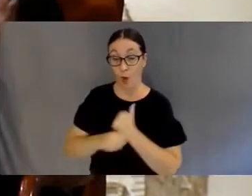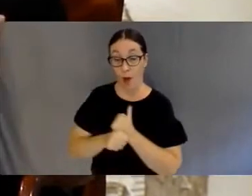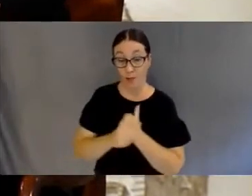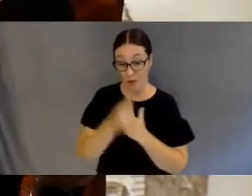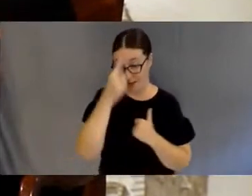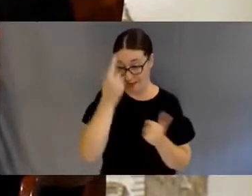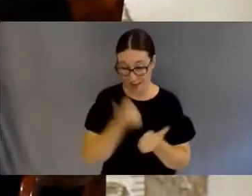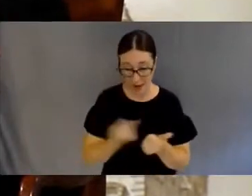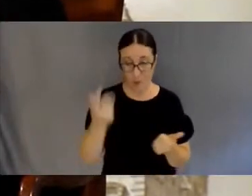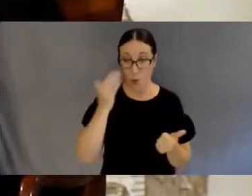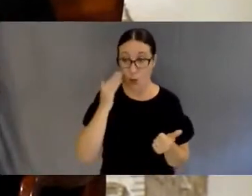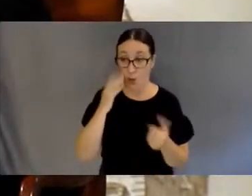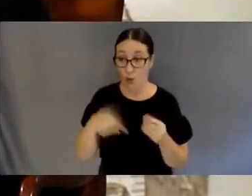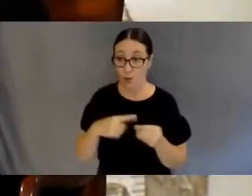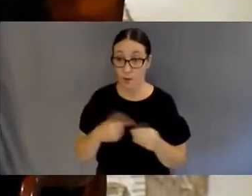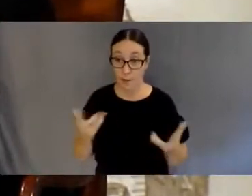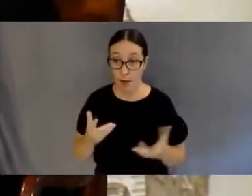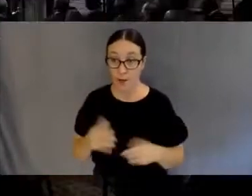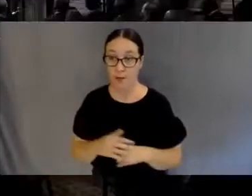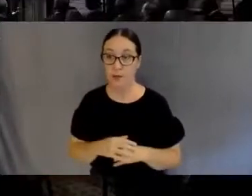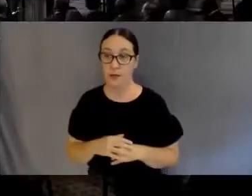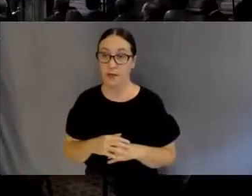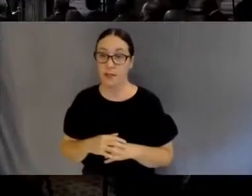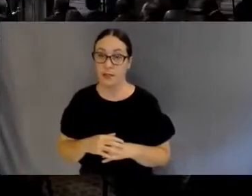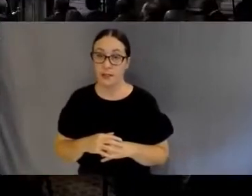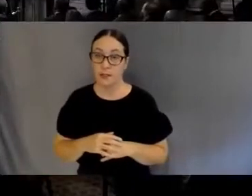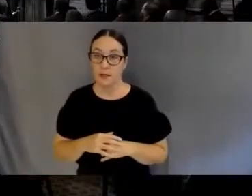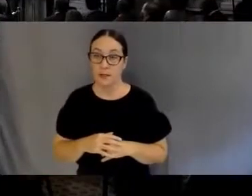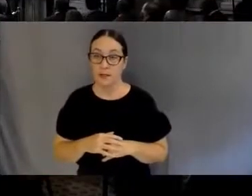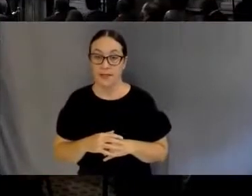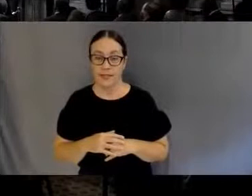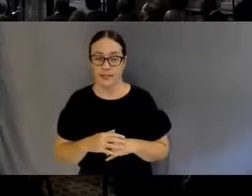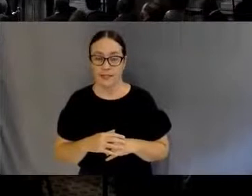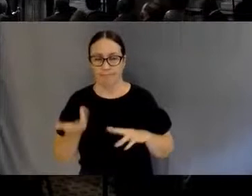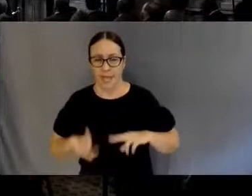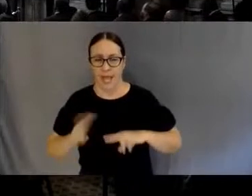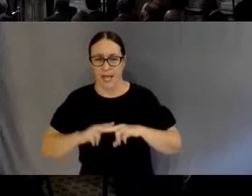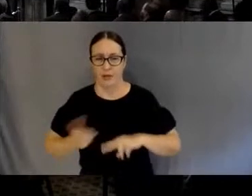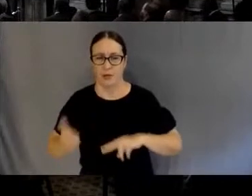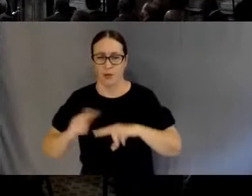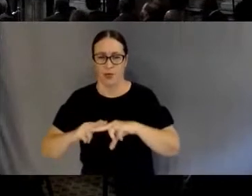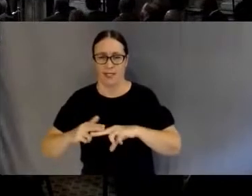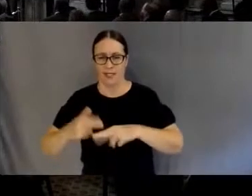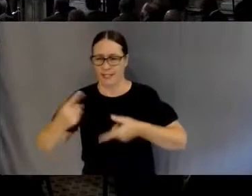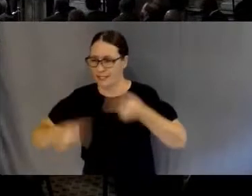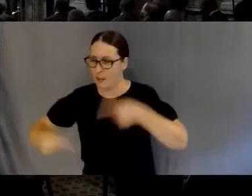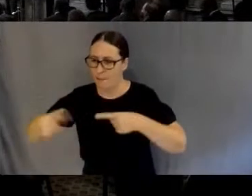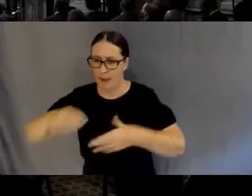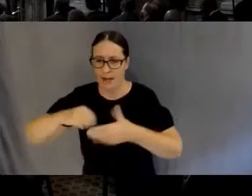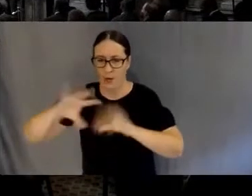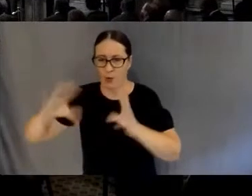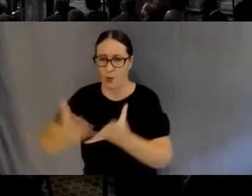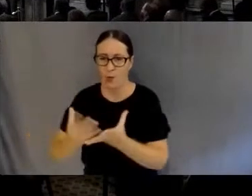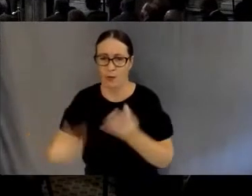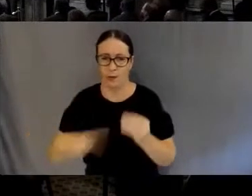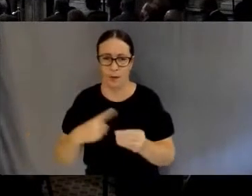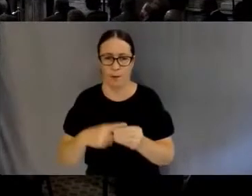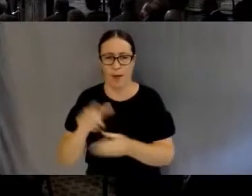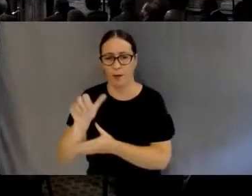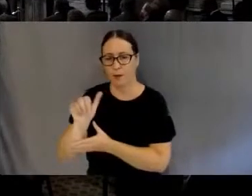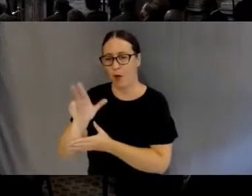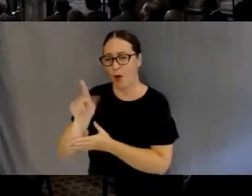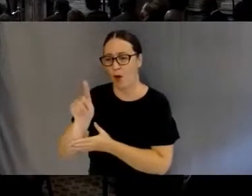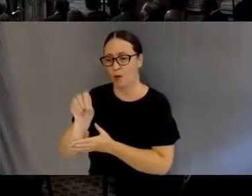is aware of is this really increasing debate around the globe about autocracies versus